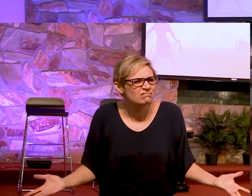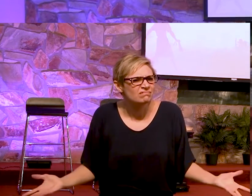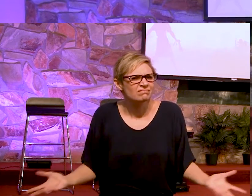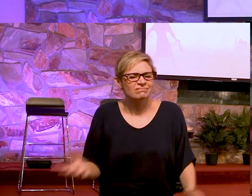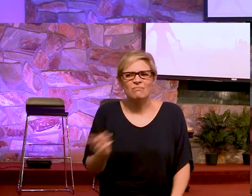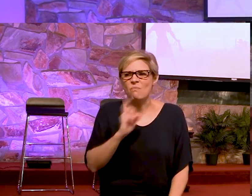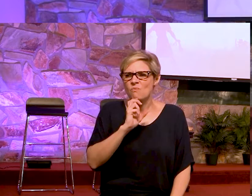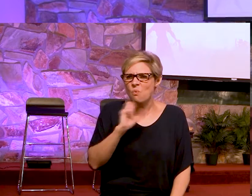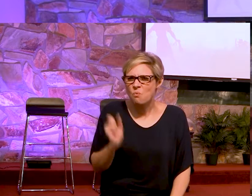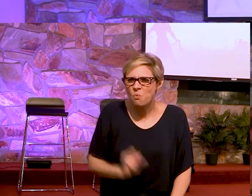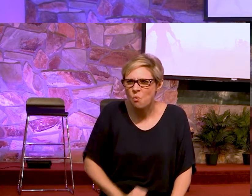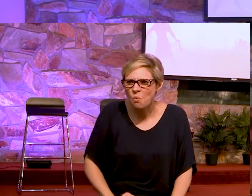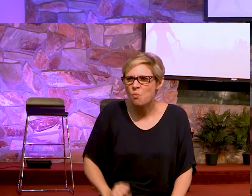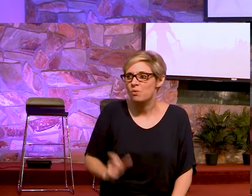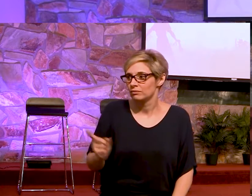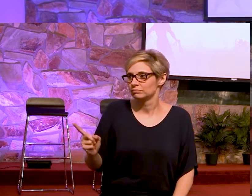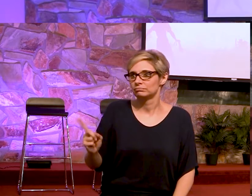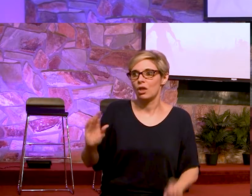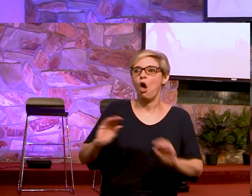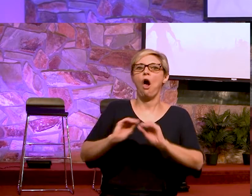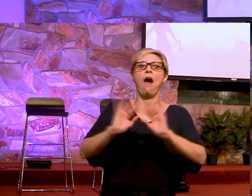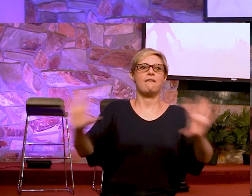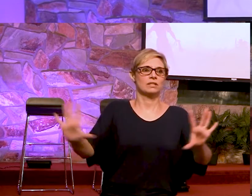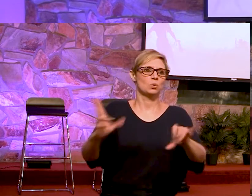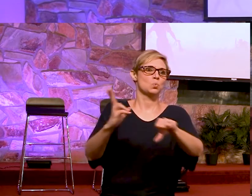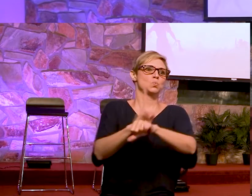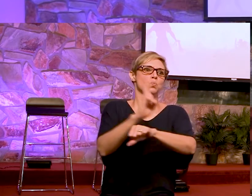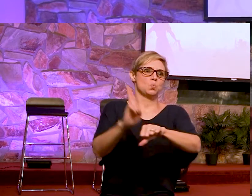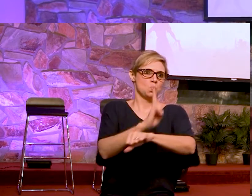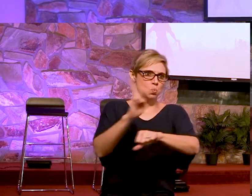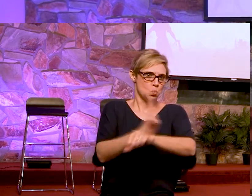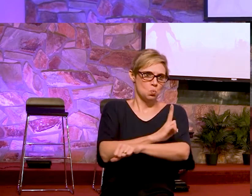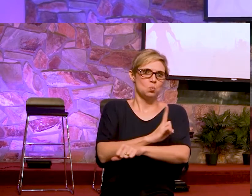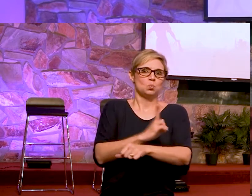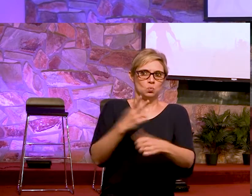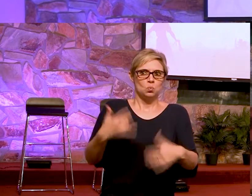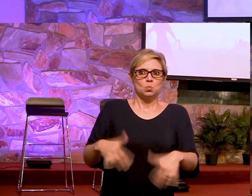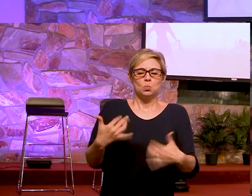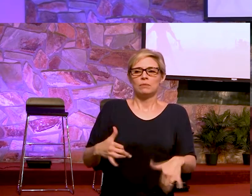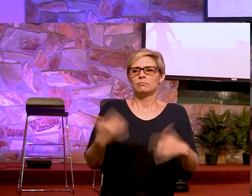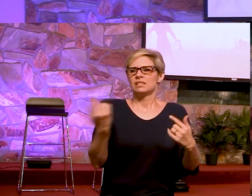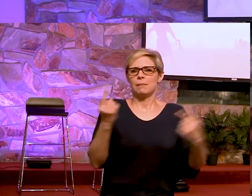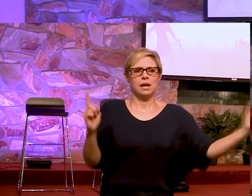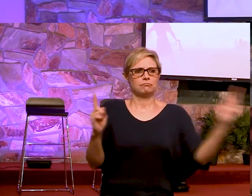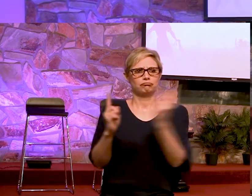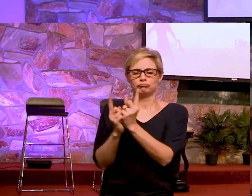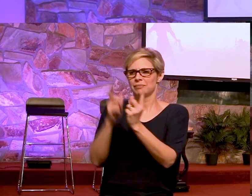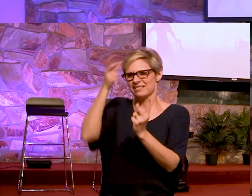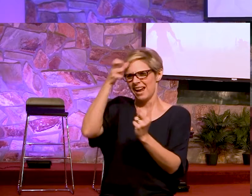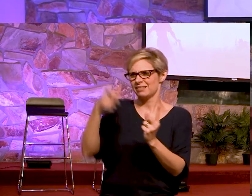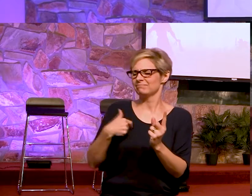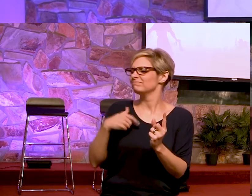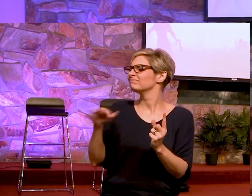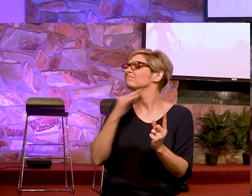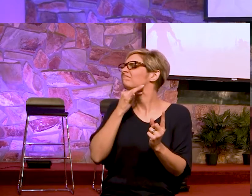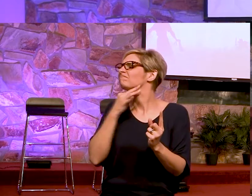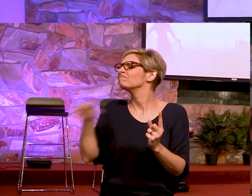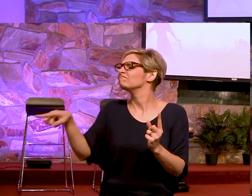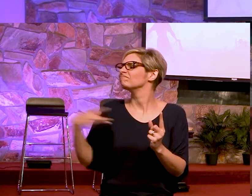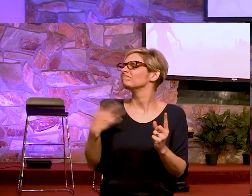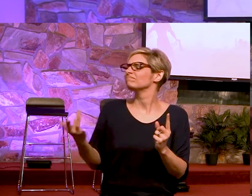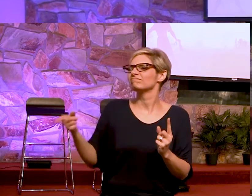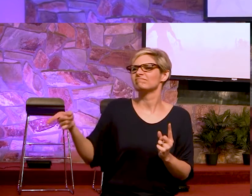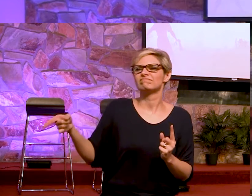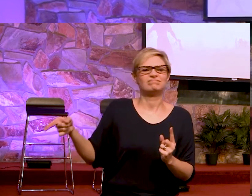old, it was well used. Well, somebody came up to Satan and he says, what's up with this tool over